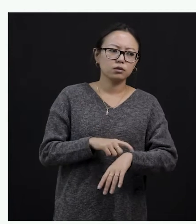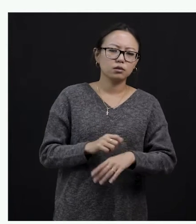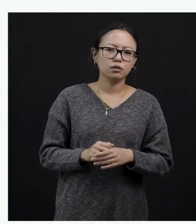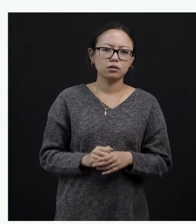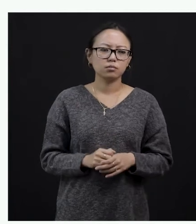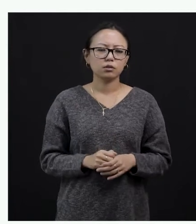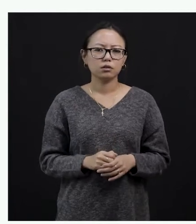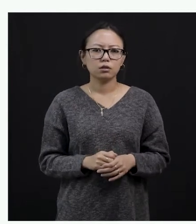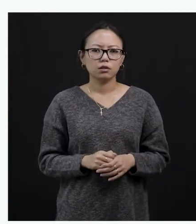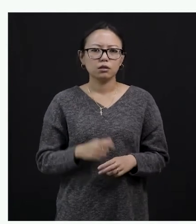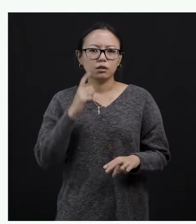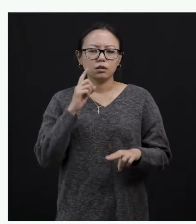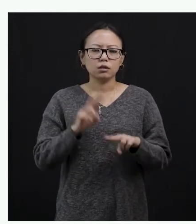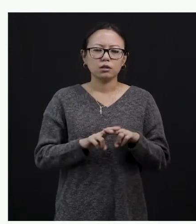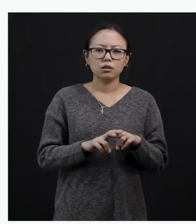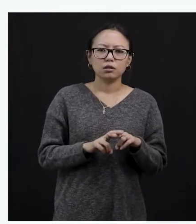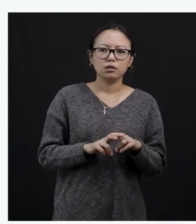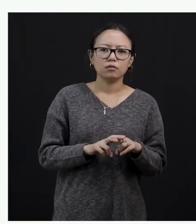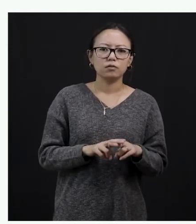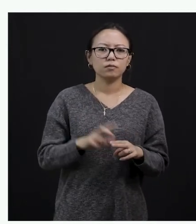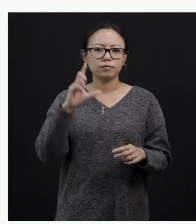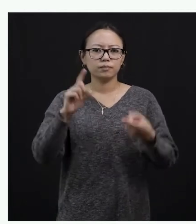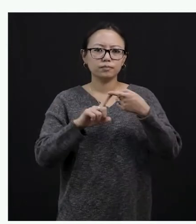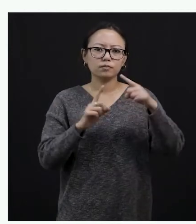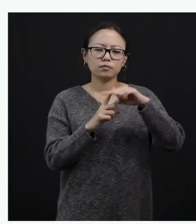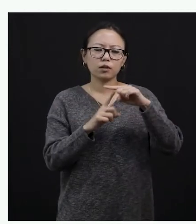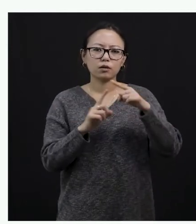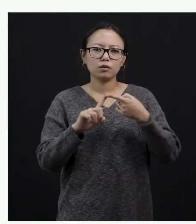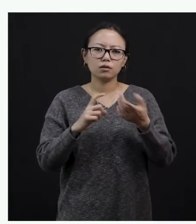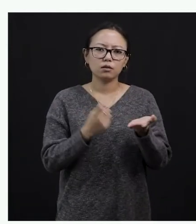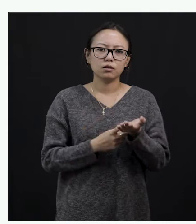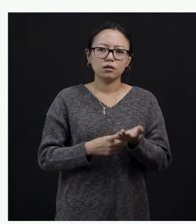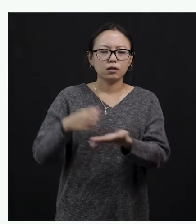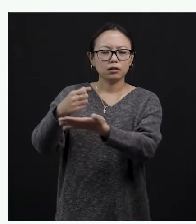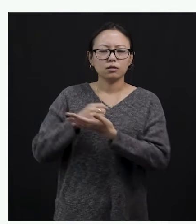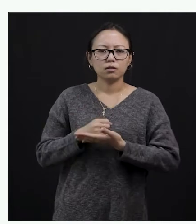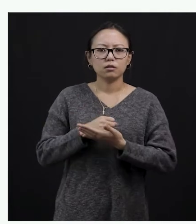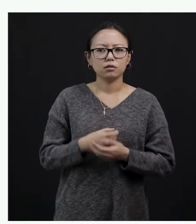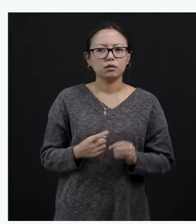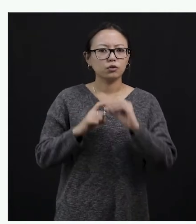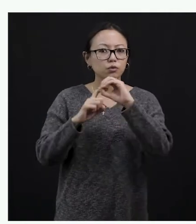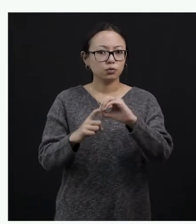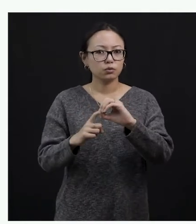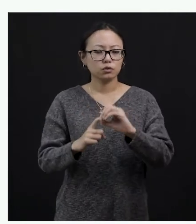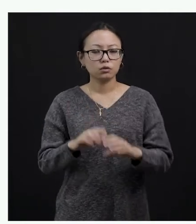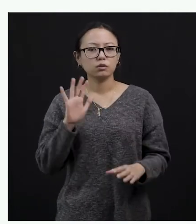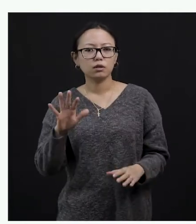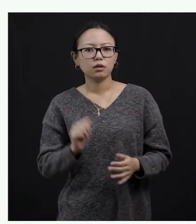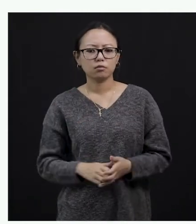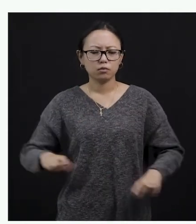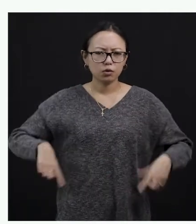certain questions that the person asks, like how are you doing, how was your exam, or when is your